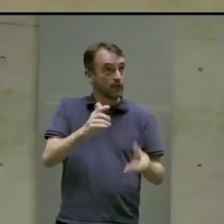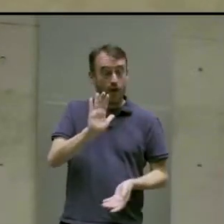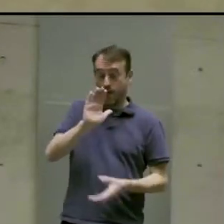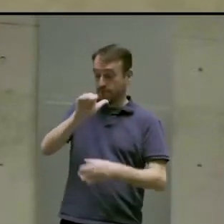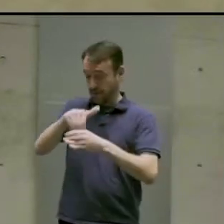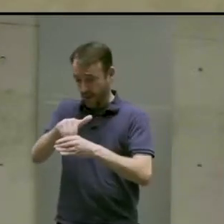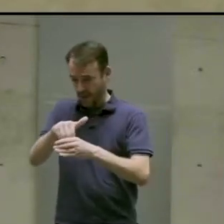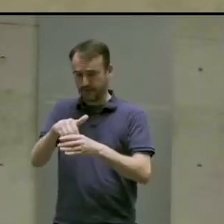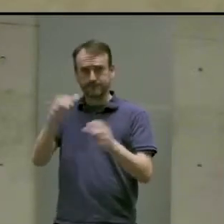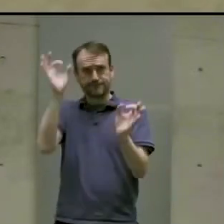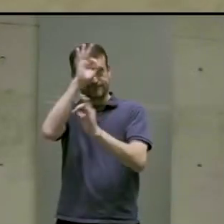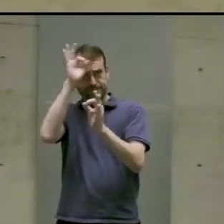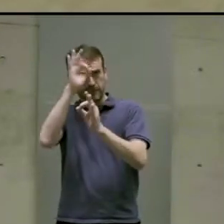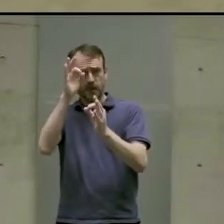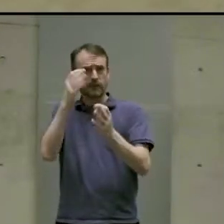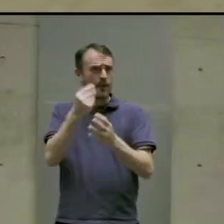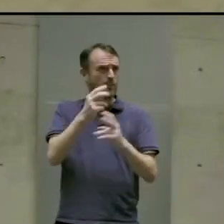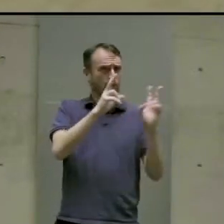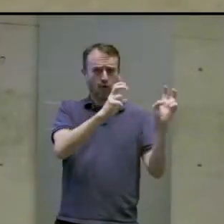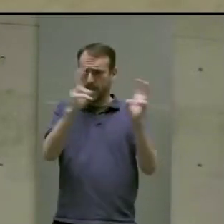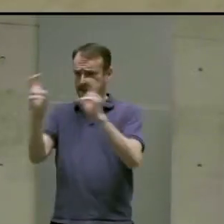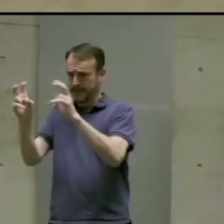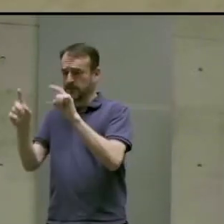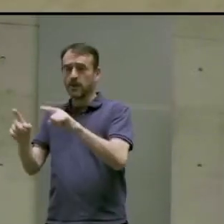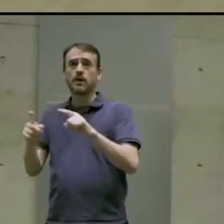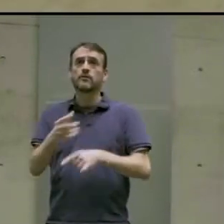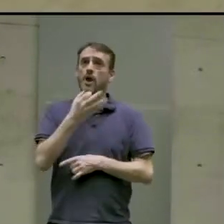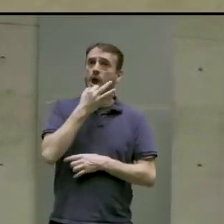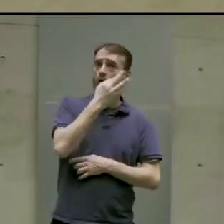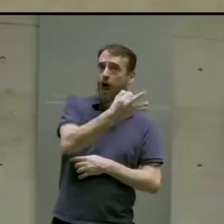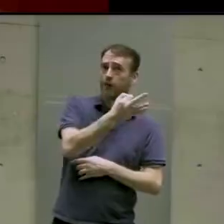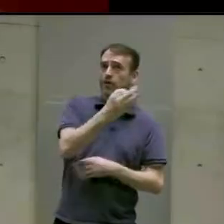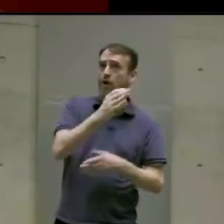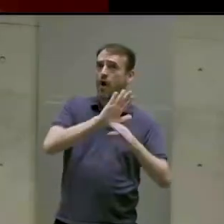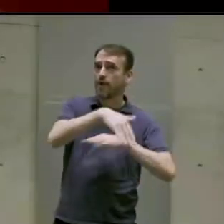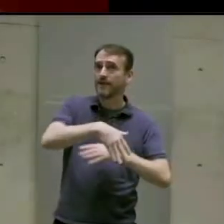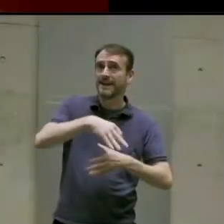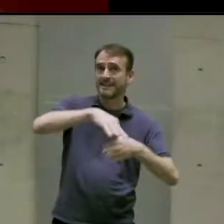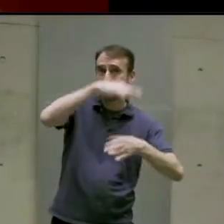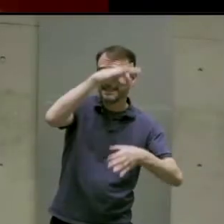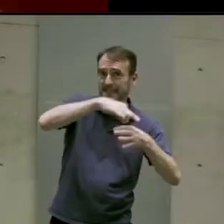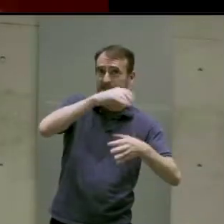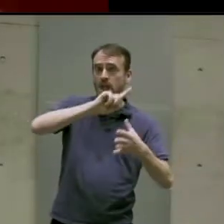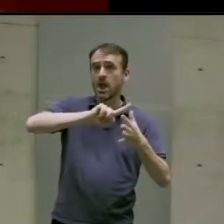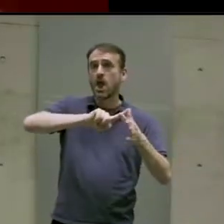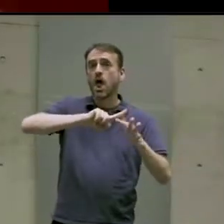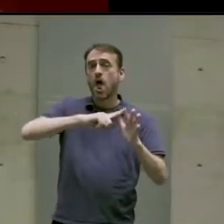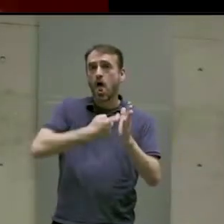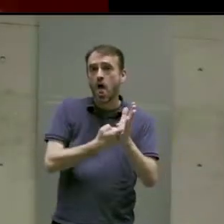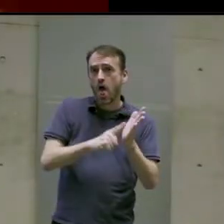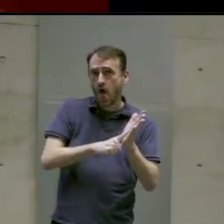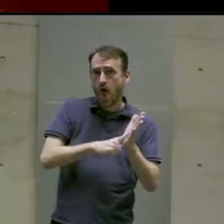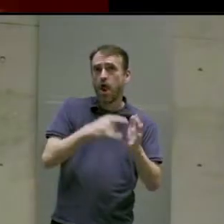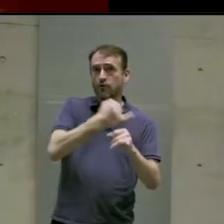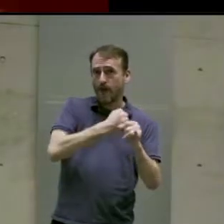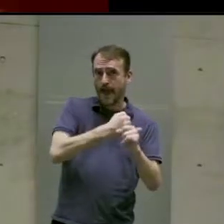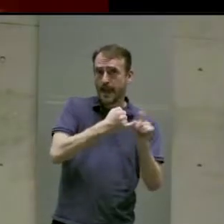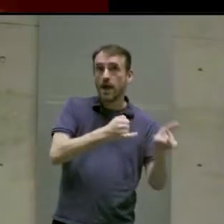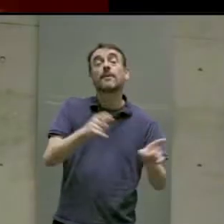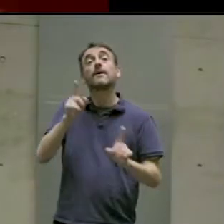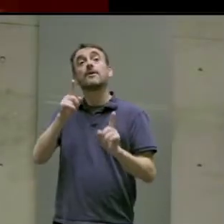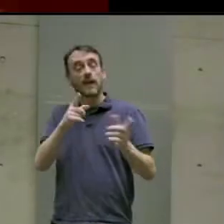you have a couple of topics. If you talk to Earl Grey about Earl Grey, it unlocks the knowledge Earl Grey. You then go talk to Lady